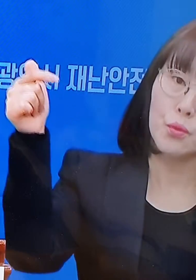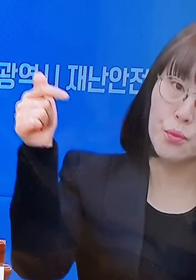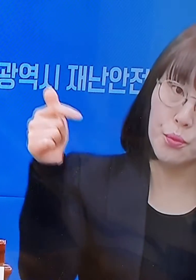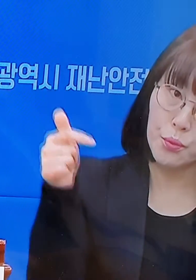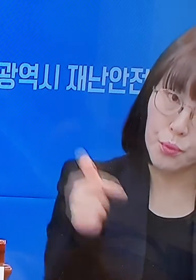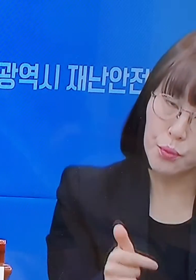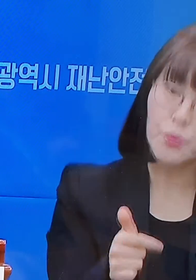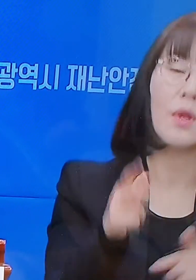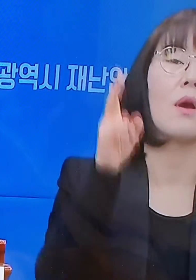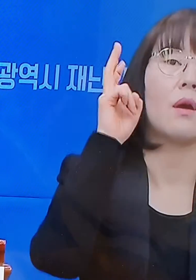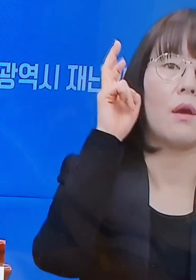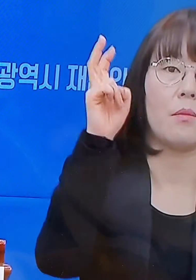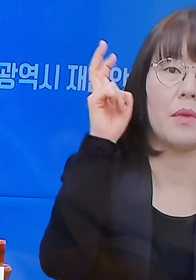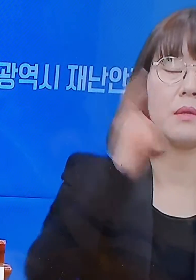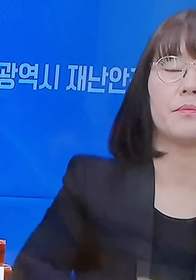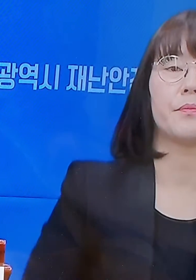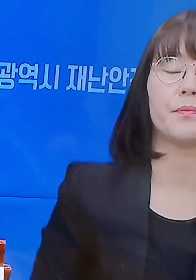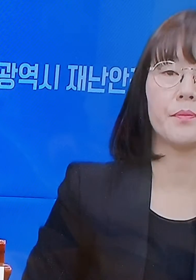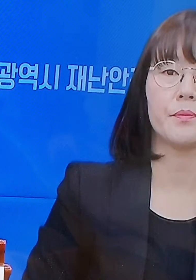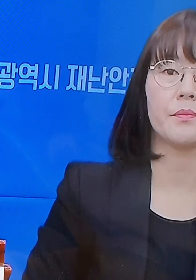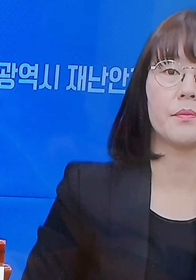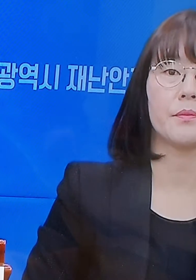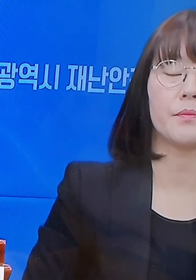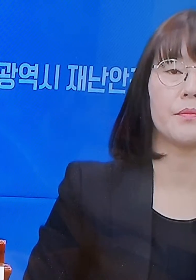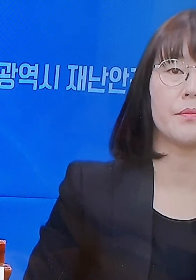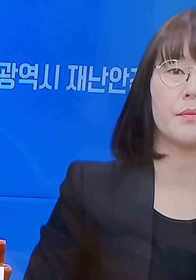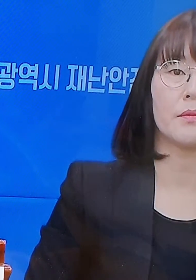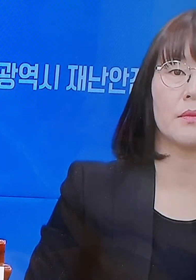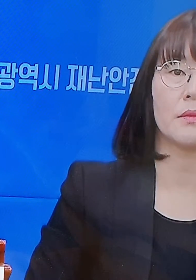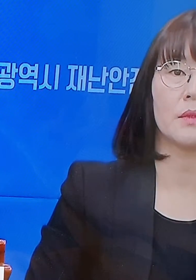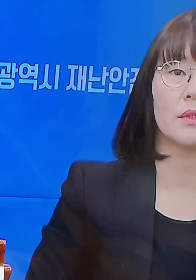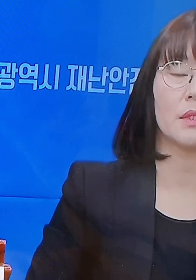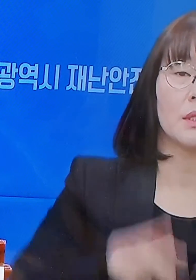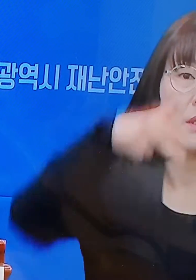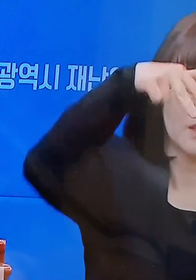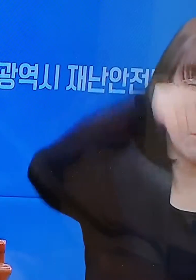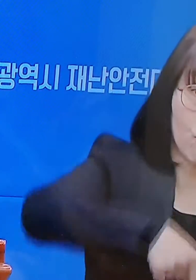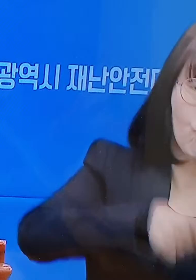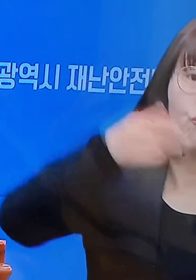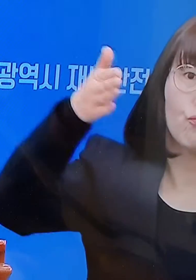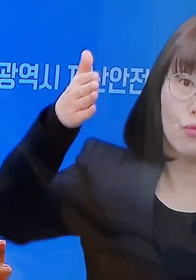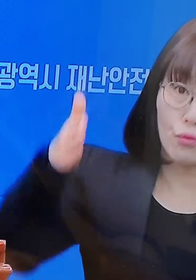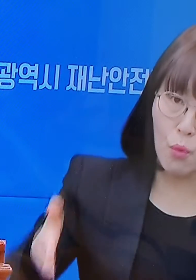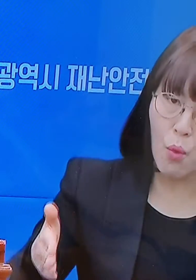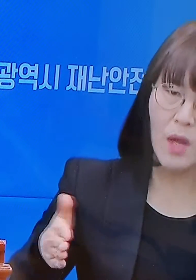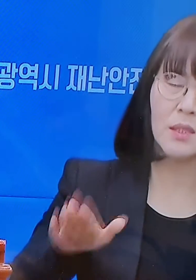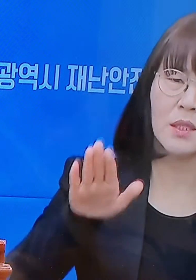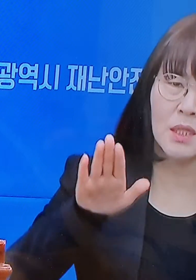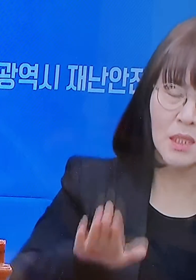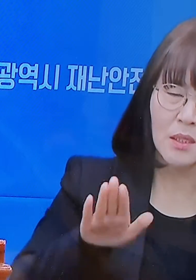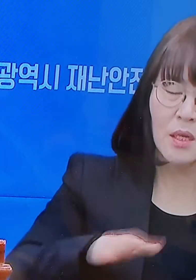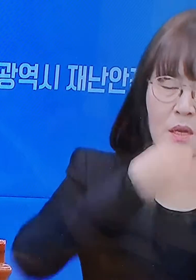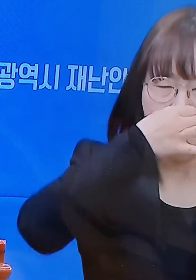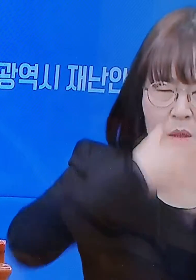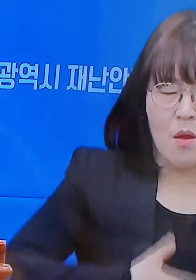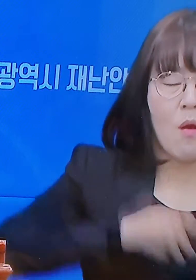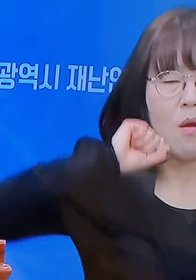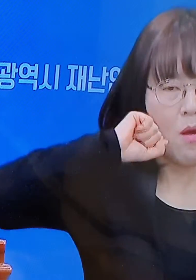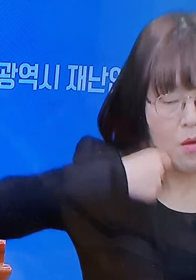hotter temperature like 37, but they are very comfortable